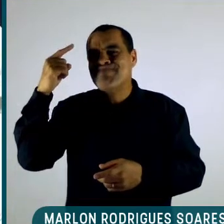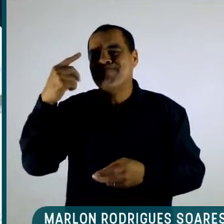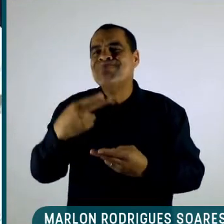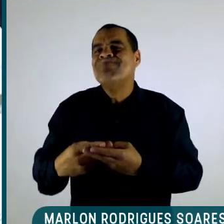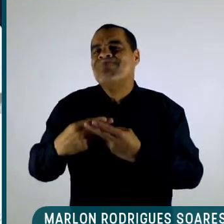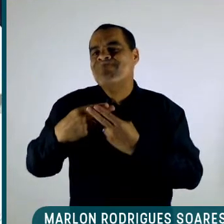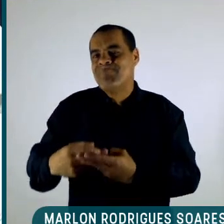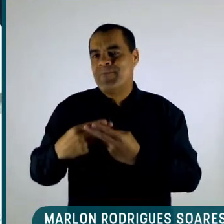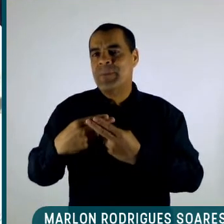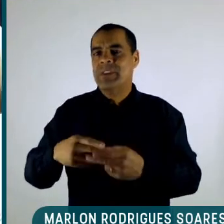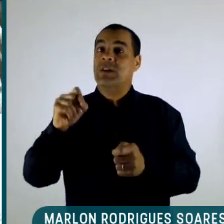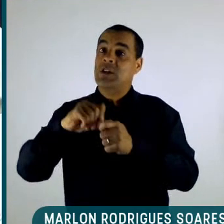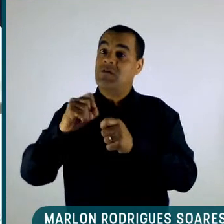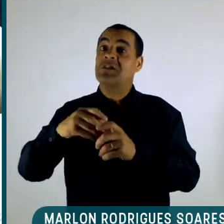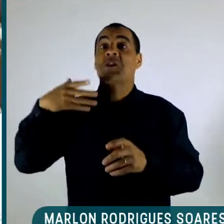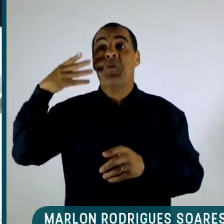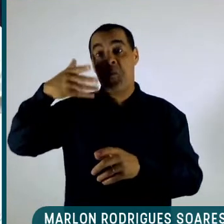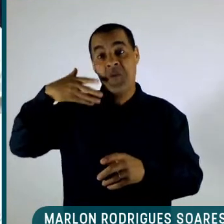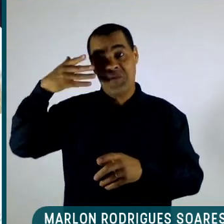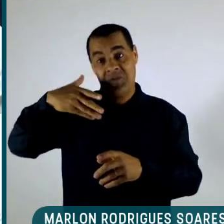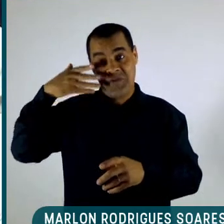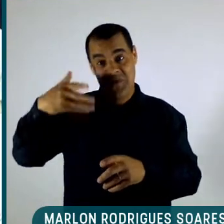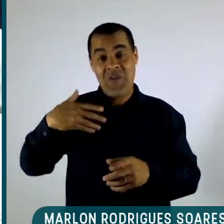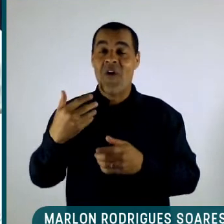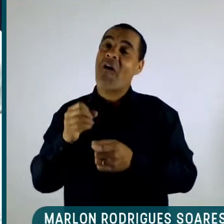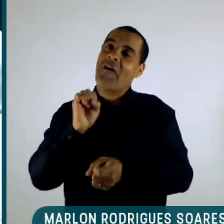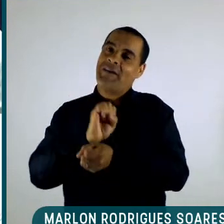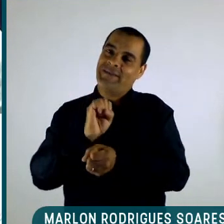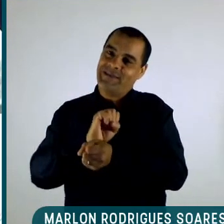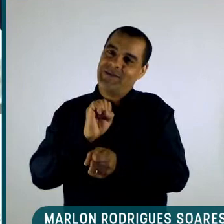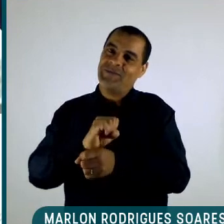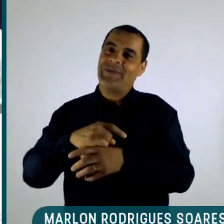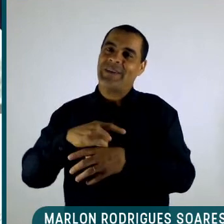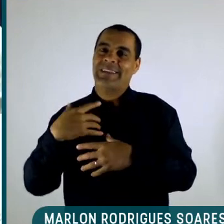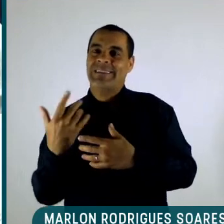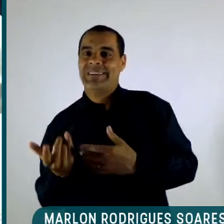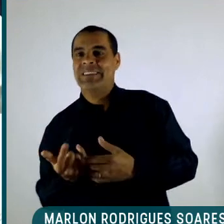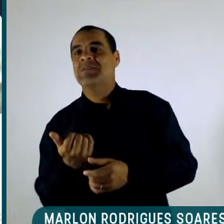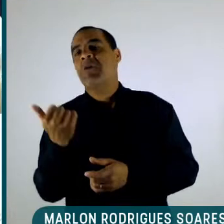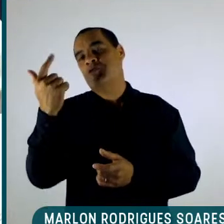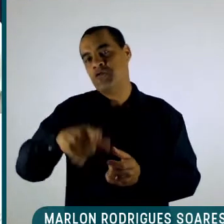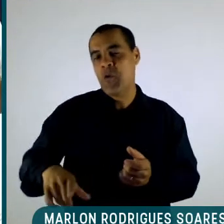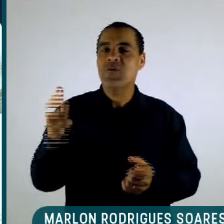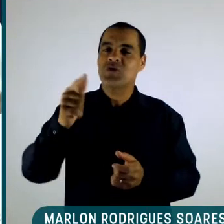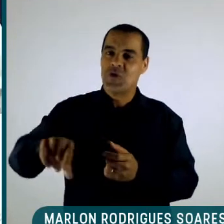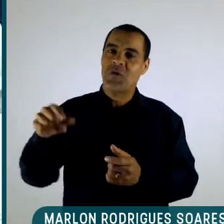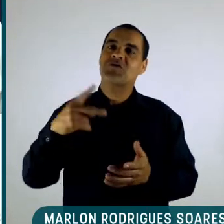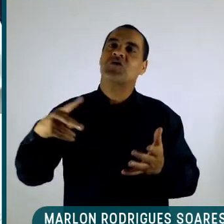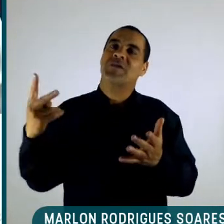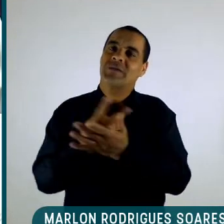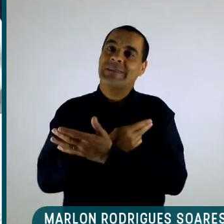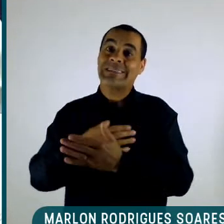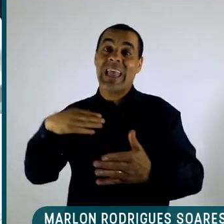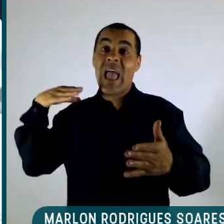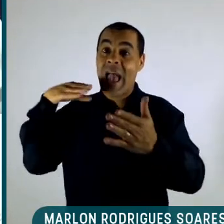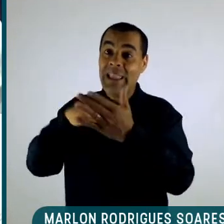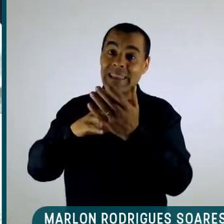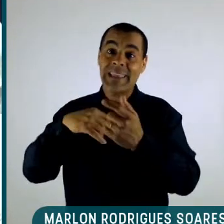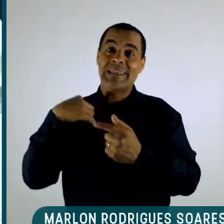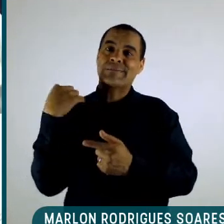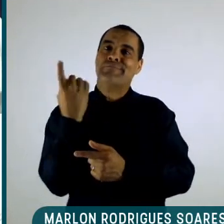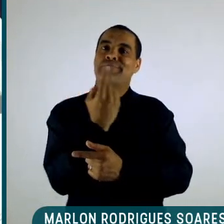will become stronger. So we need to also continue debating, have other panels, right,